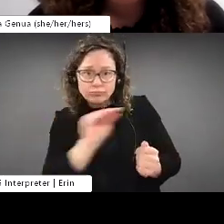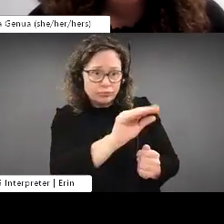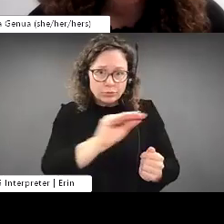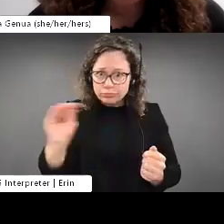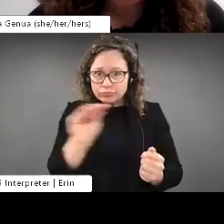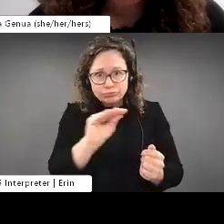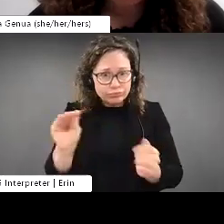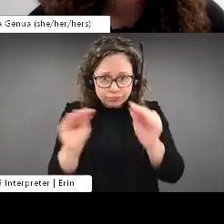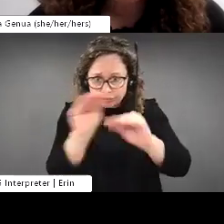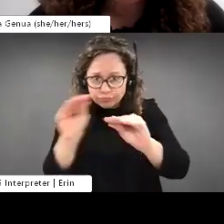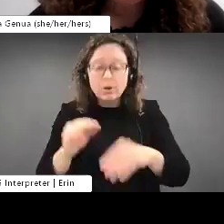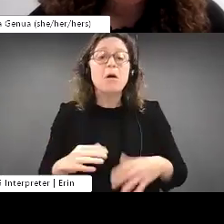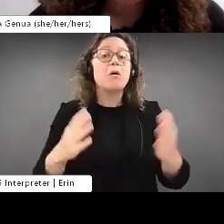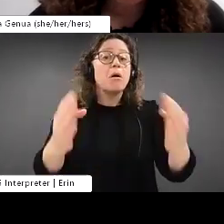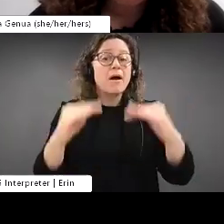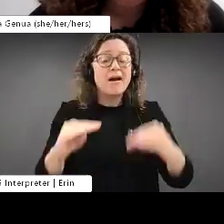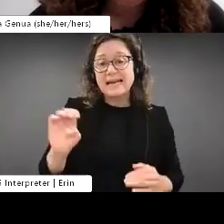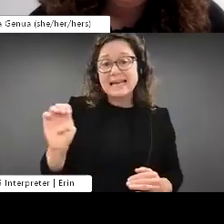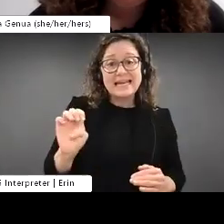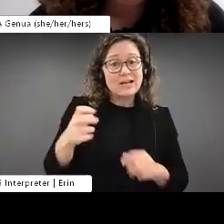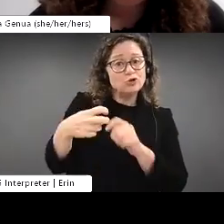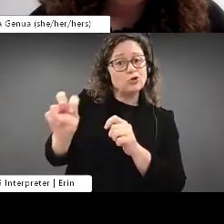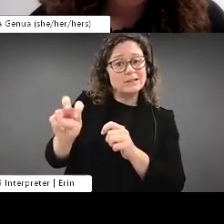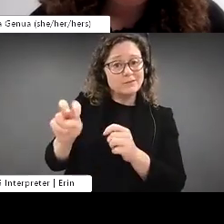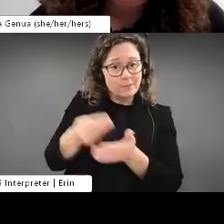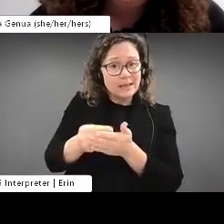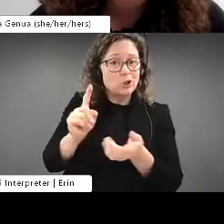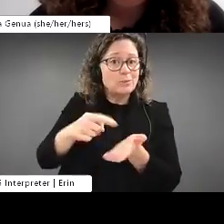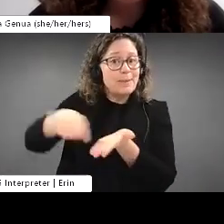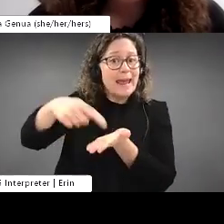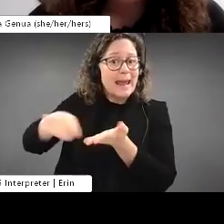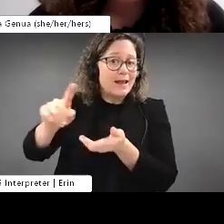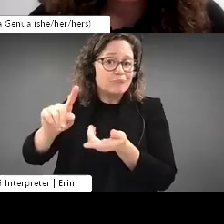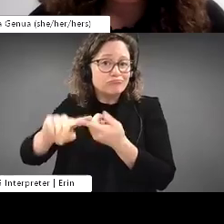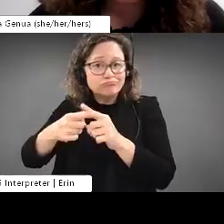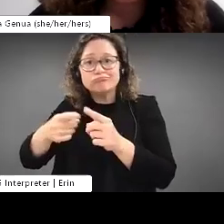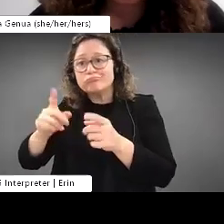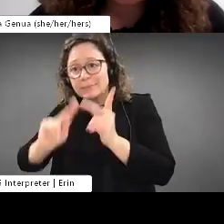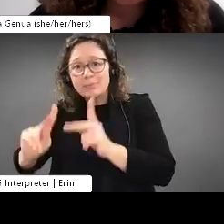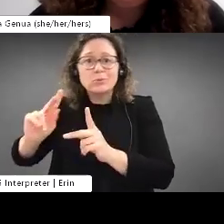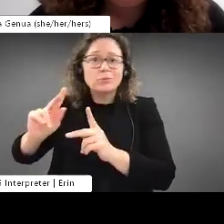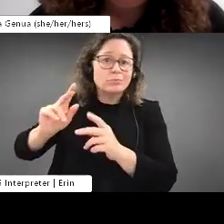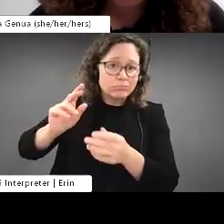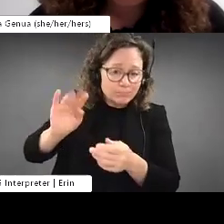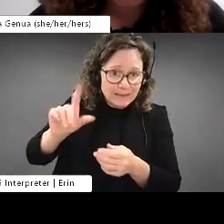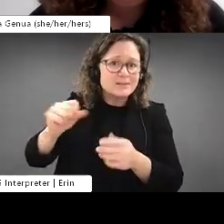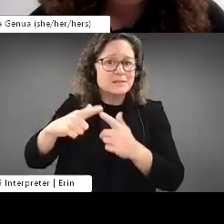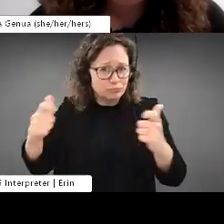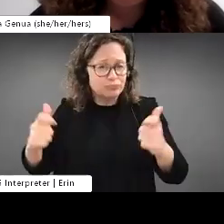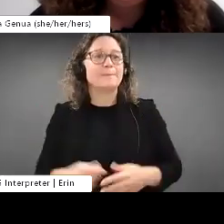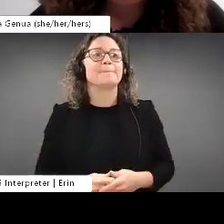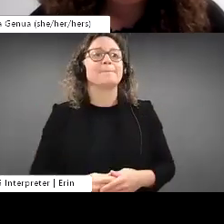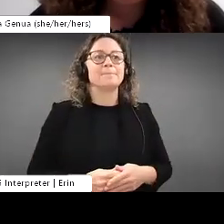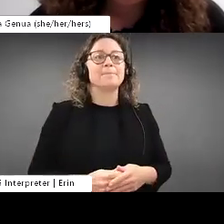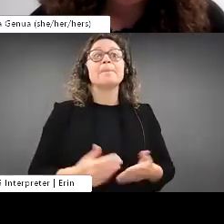Um, so some of the money words here, we have our online banking. So this is when we use our bank account on a